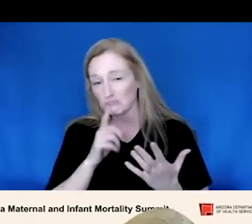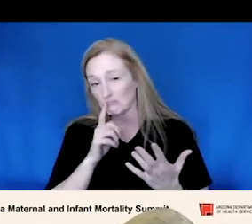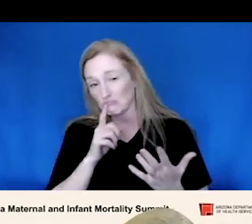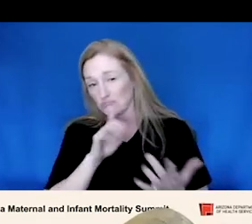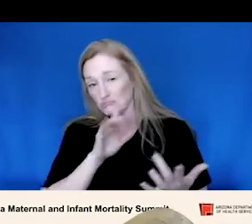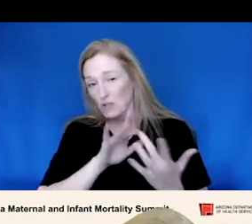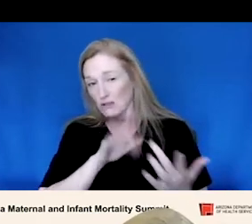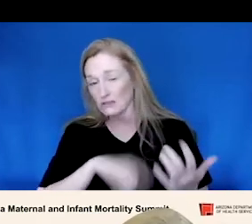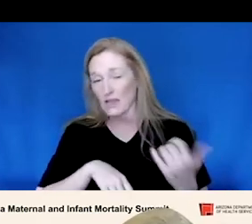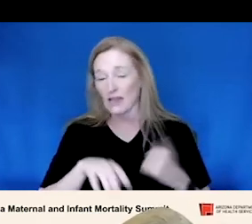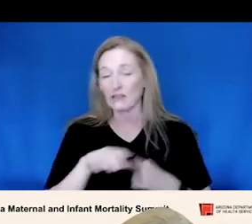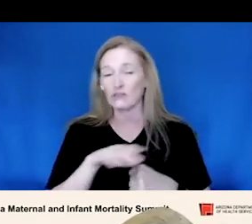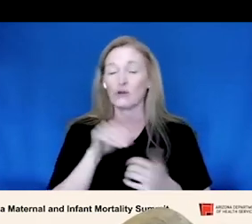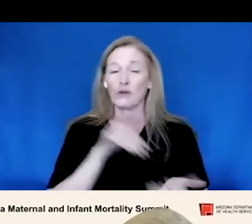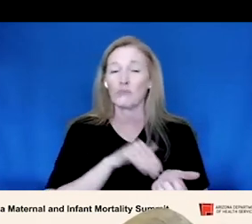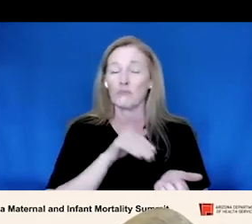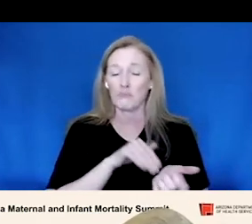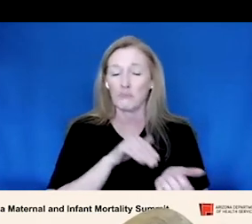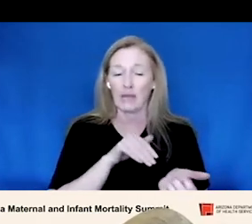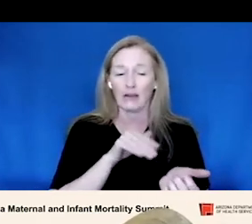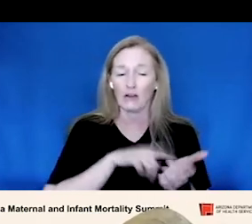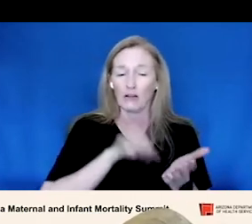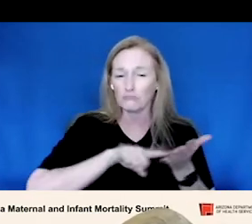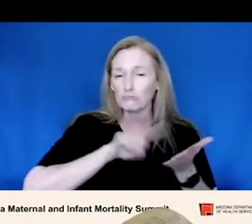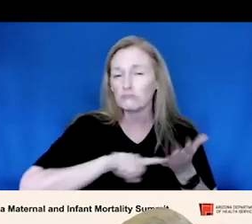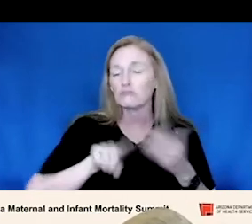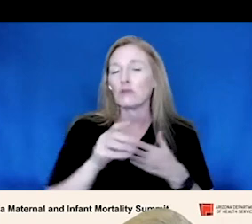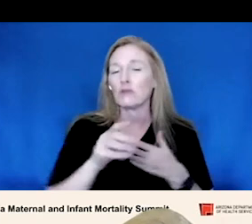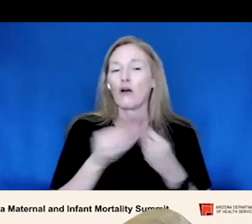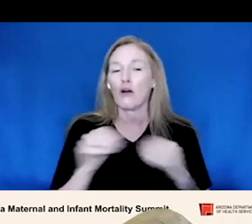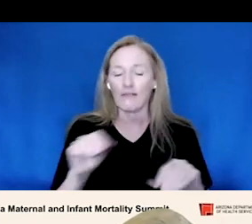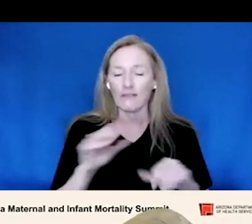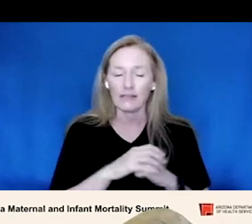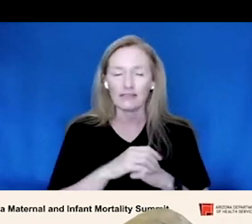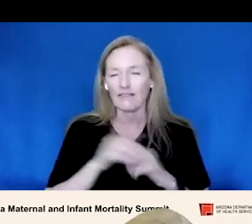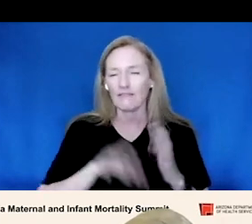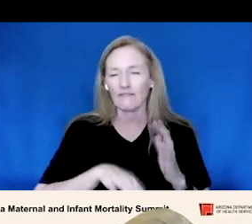pediatricians or obstetricians, just finding those key partners and starting from there.